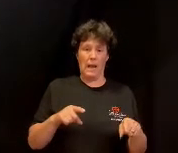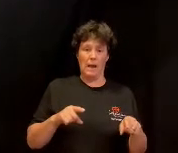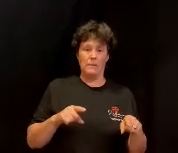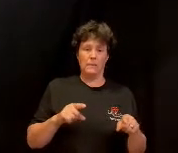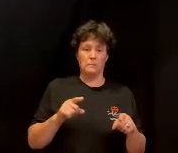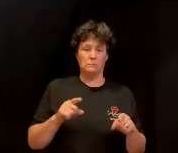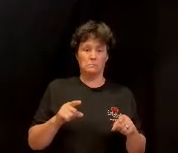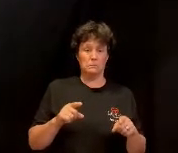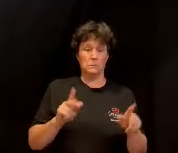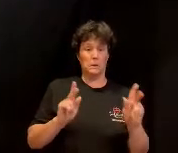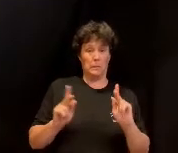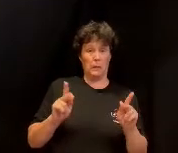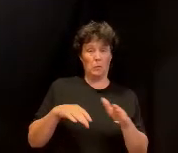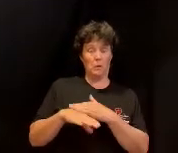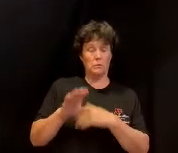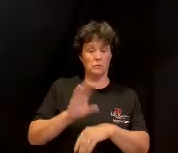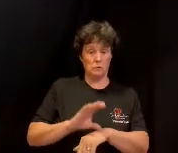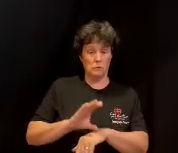Amen. Burnt.